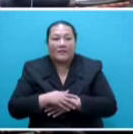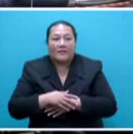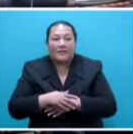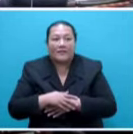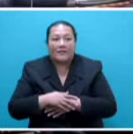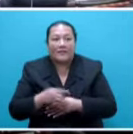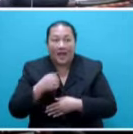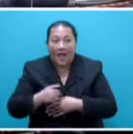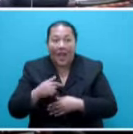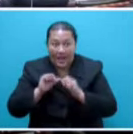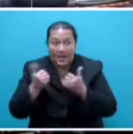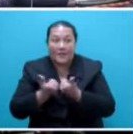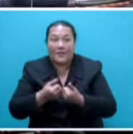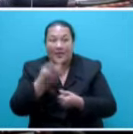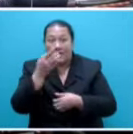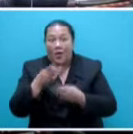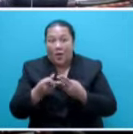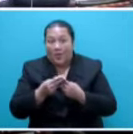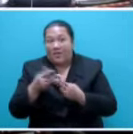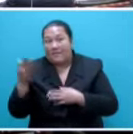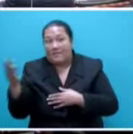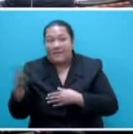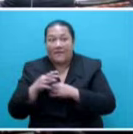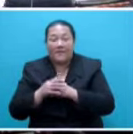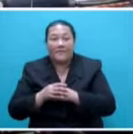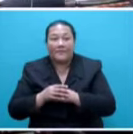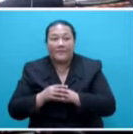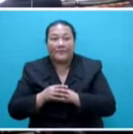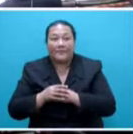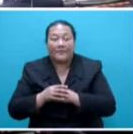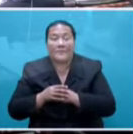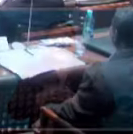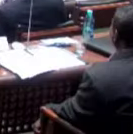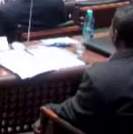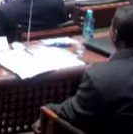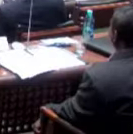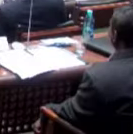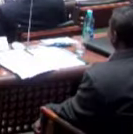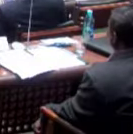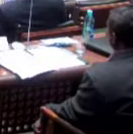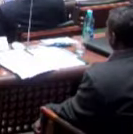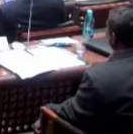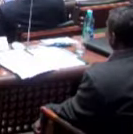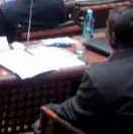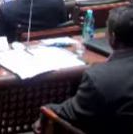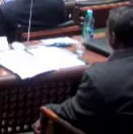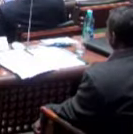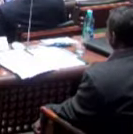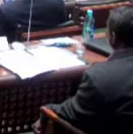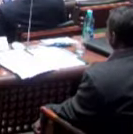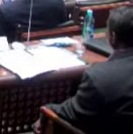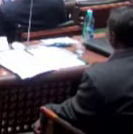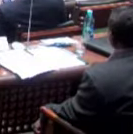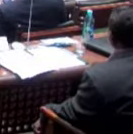I agree with my colleagues that we need to have more sittings, at the minimum once every month. As